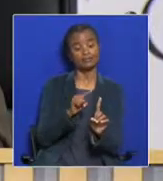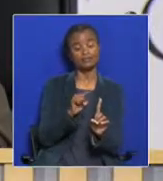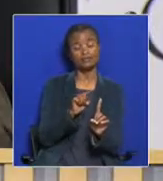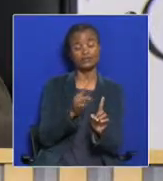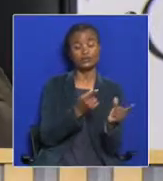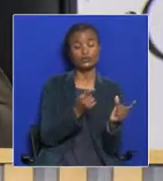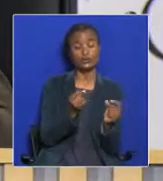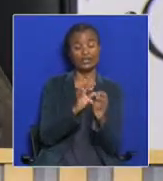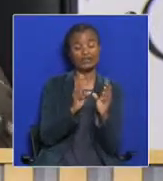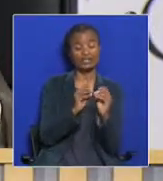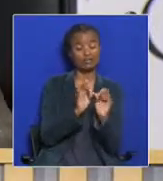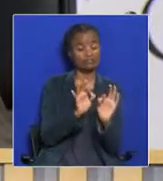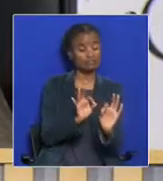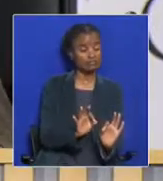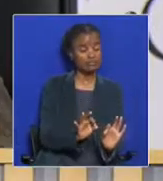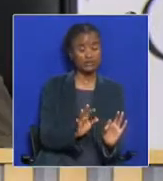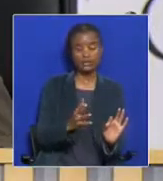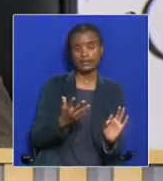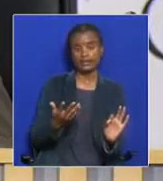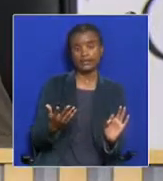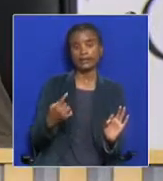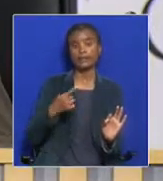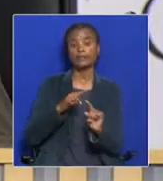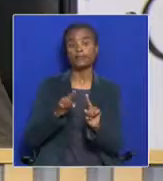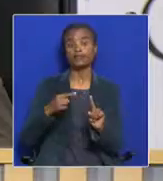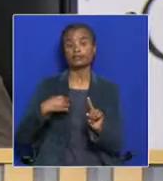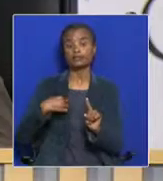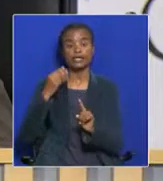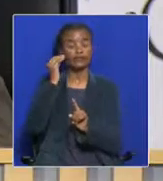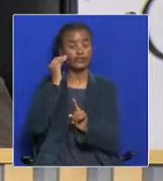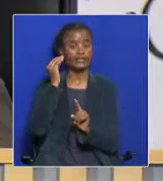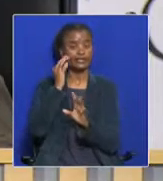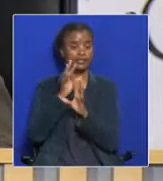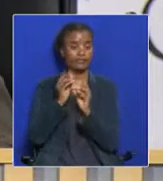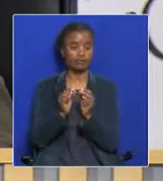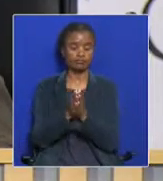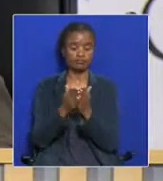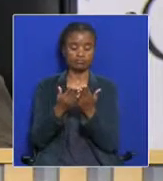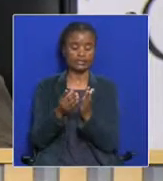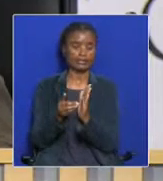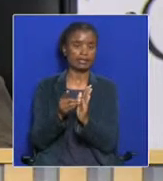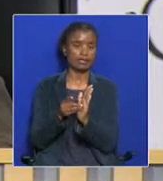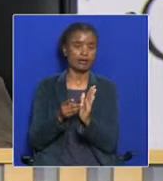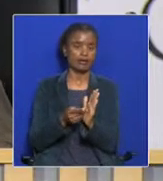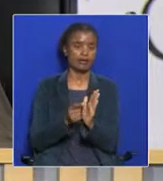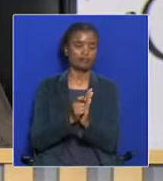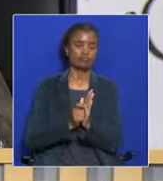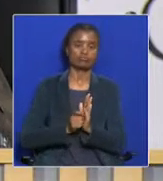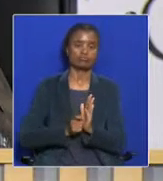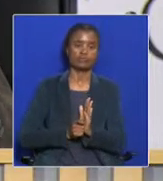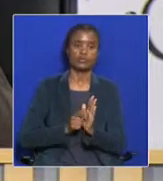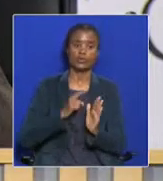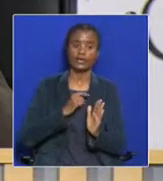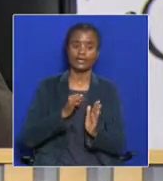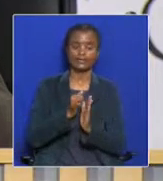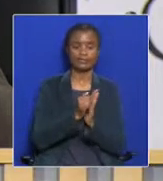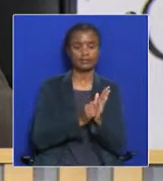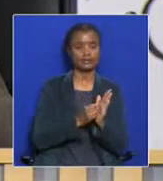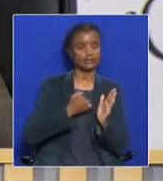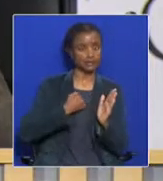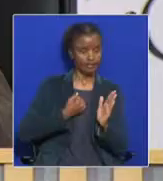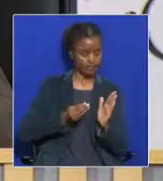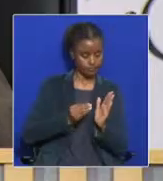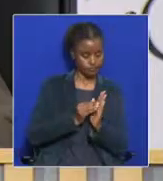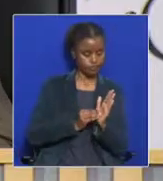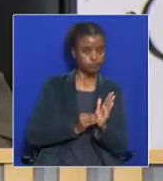Yes. But just to add on to that, it's encompassed in my statement, the fact that we did seal it